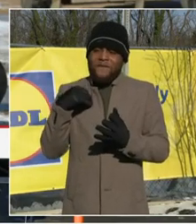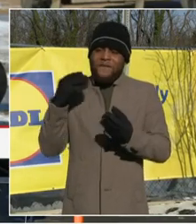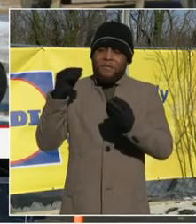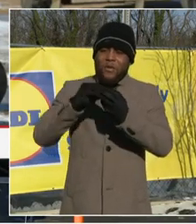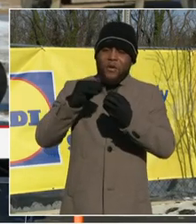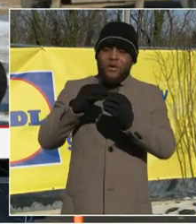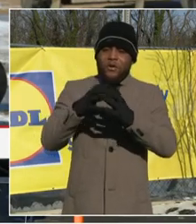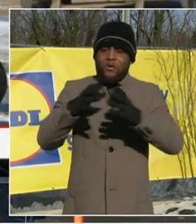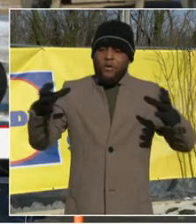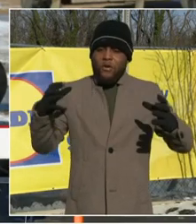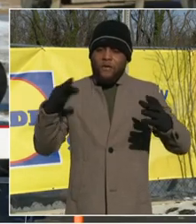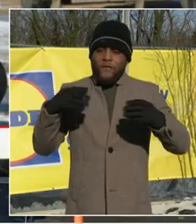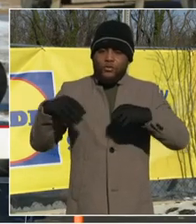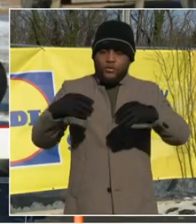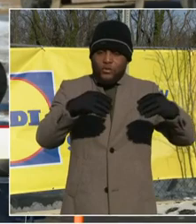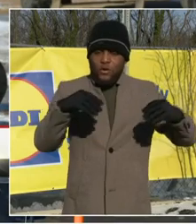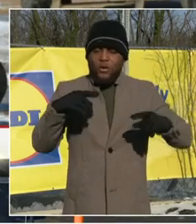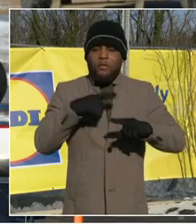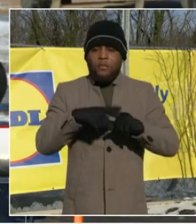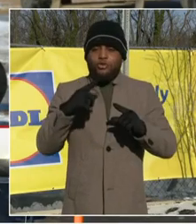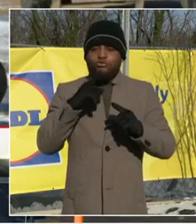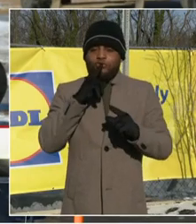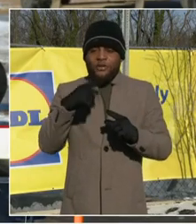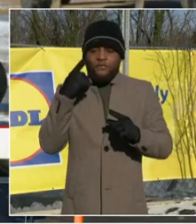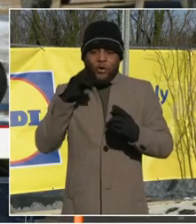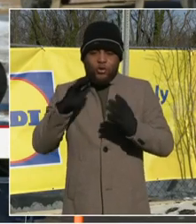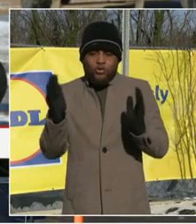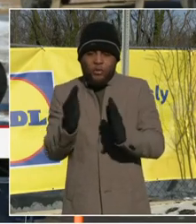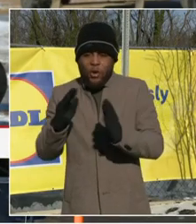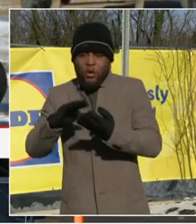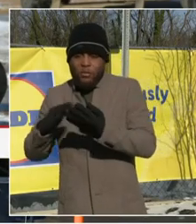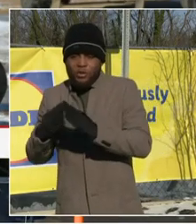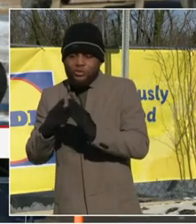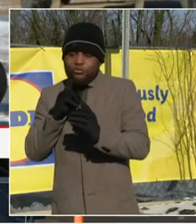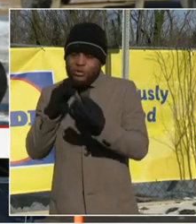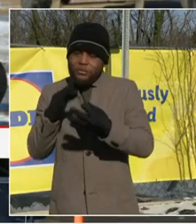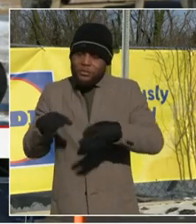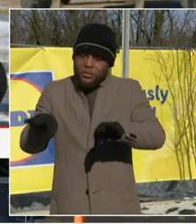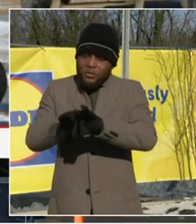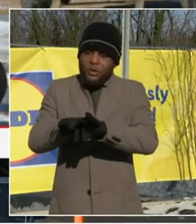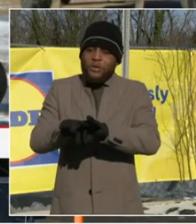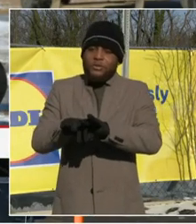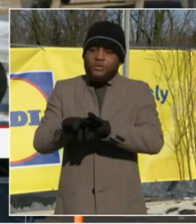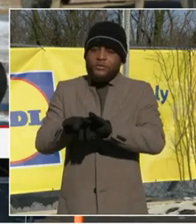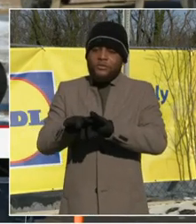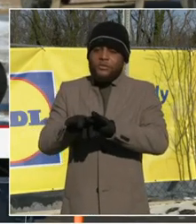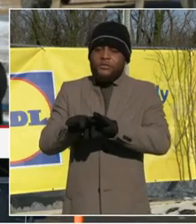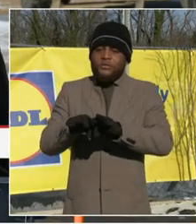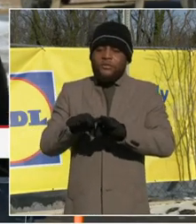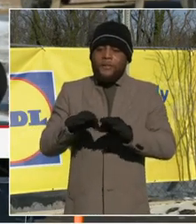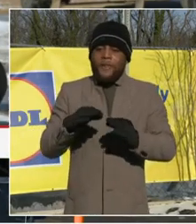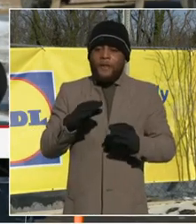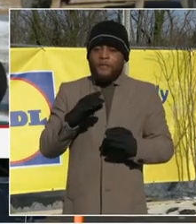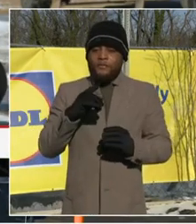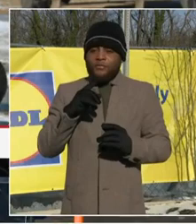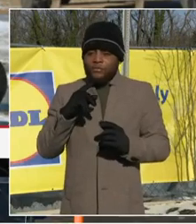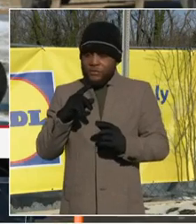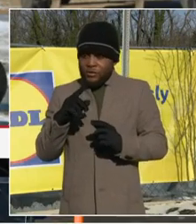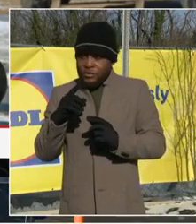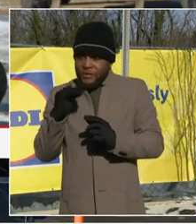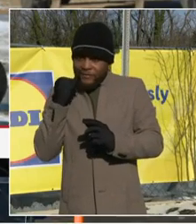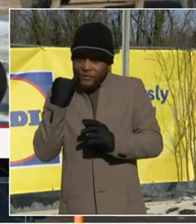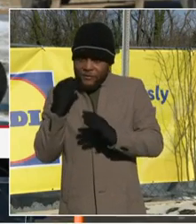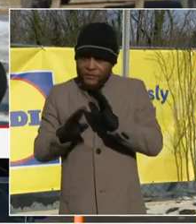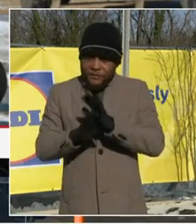really vital. When you have them, they create prosperity, they lower gun violence, they really change neighborhoods and